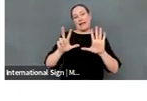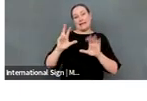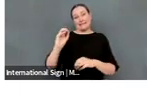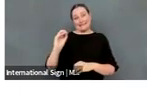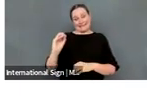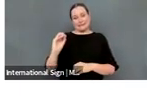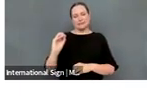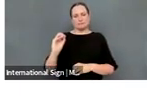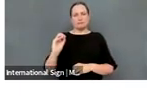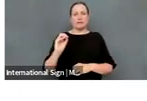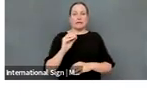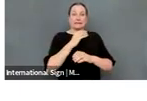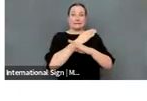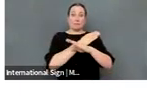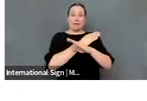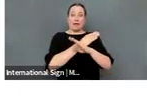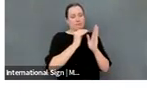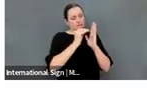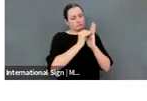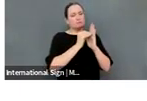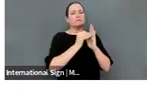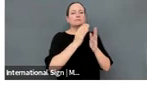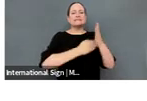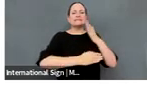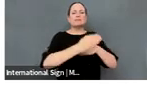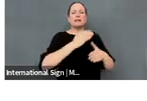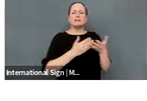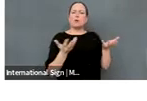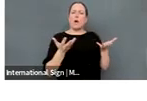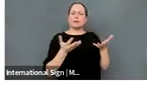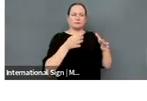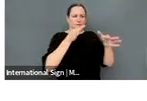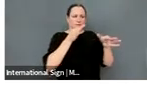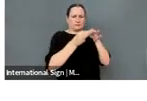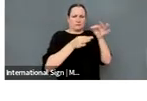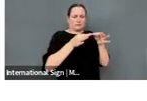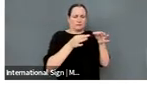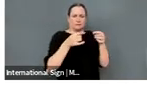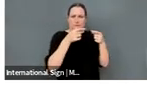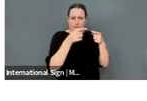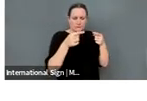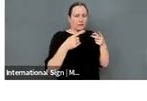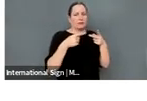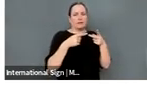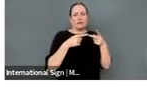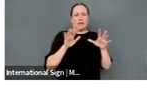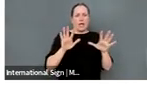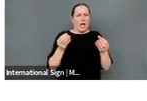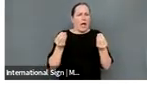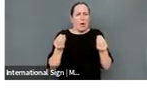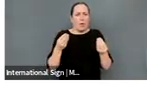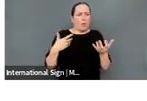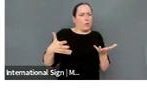definitions on disability and also the data collecting tools had an impact in terms of our national